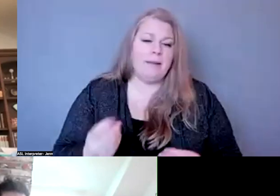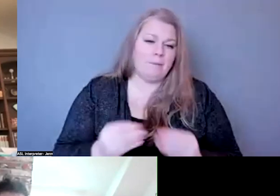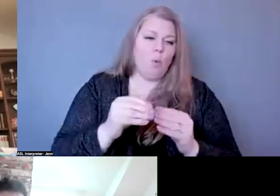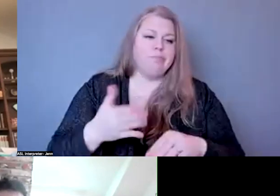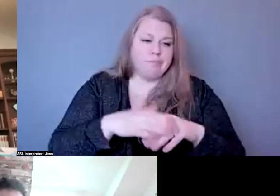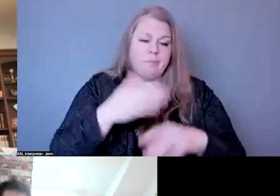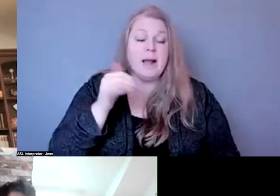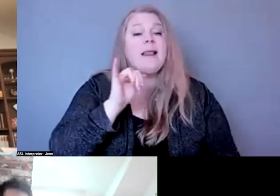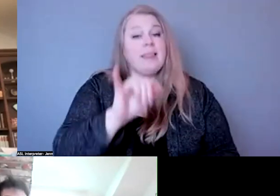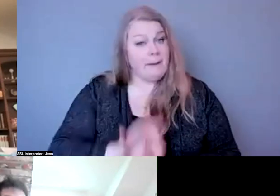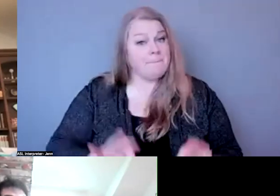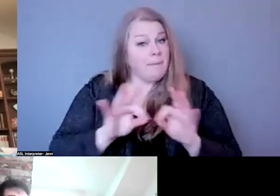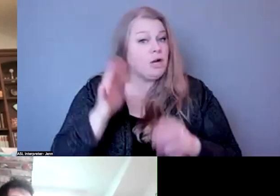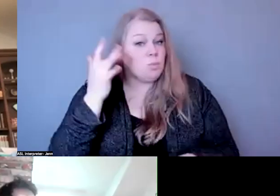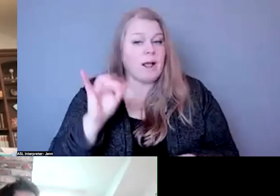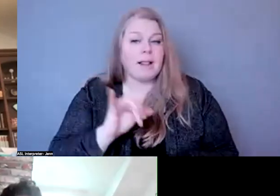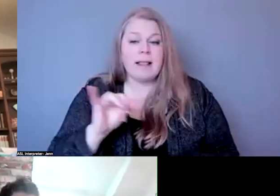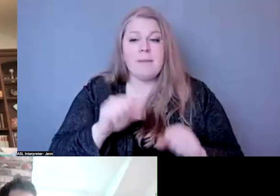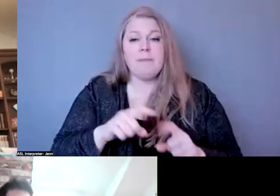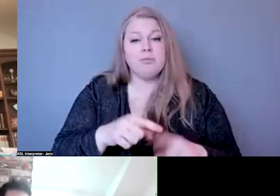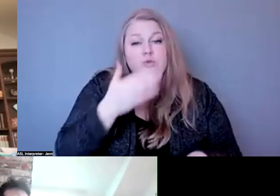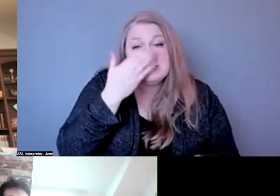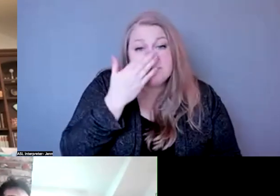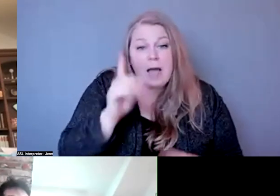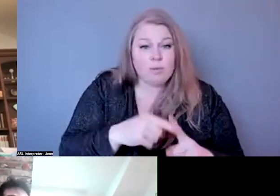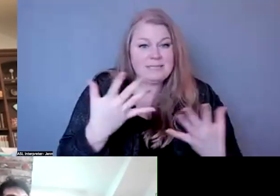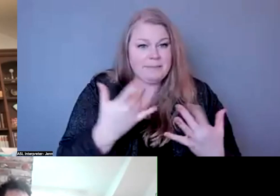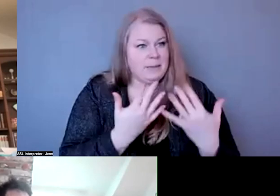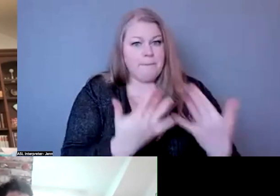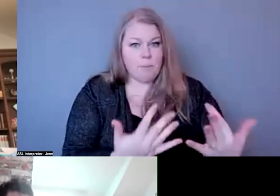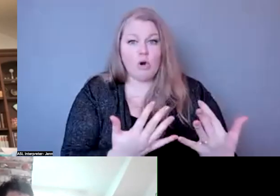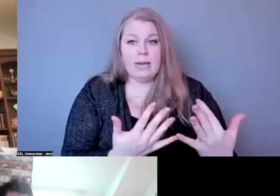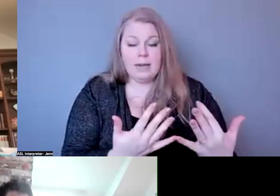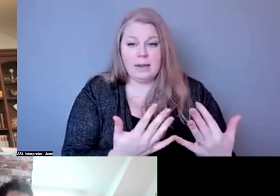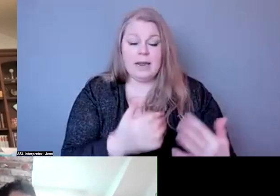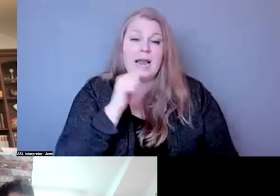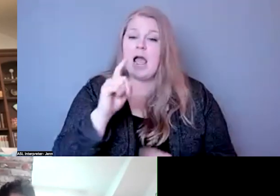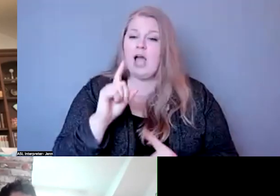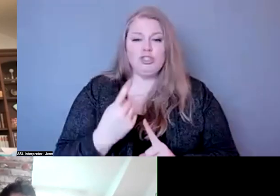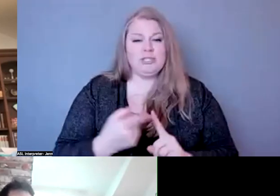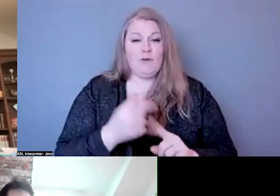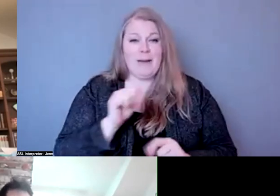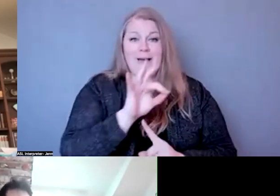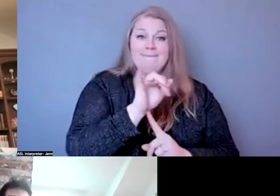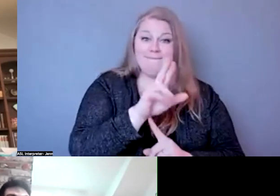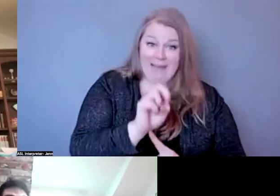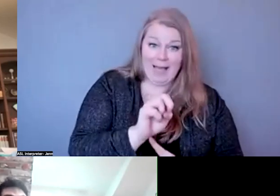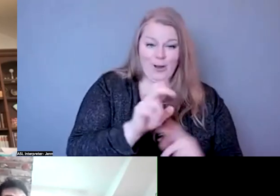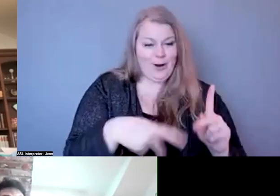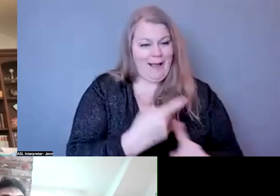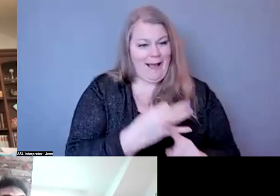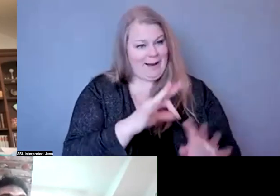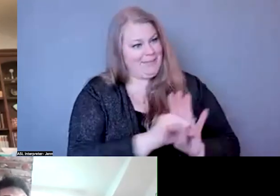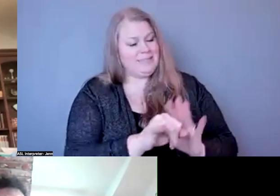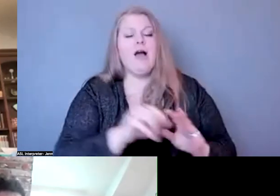that matters because of things like being able to smell when something is burning, not just from a fire detection perspective, but actually